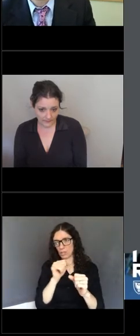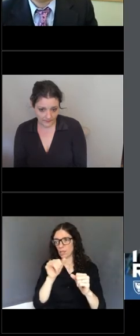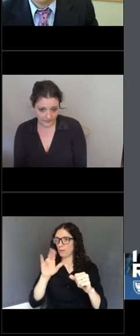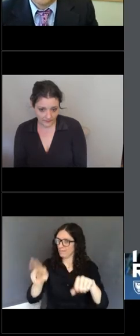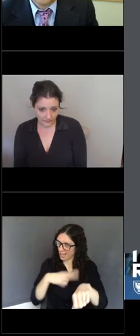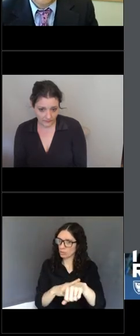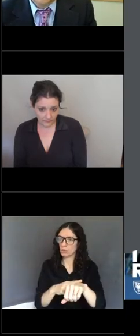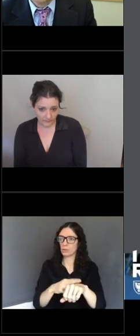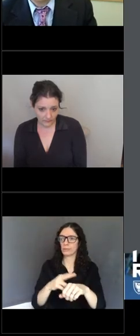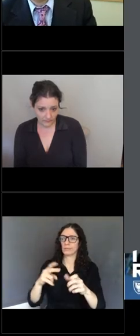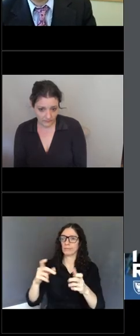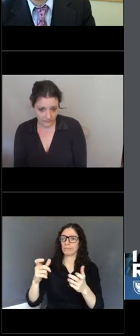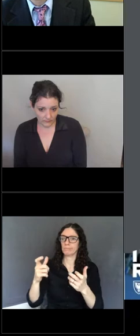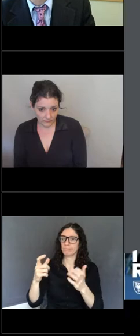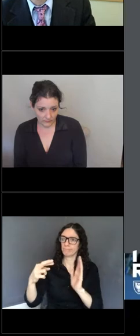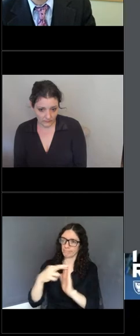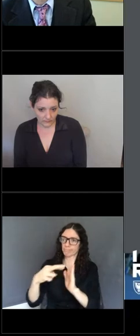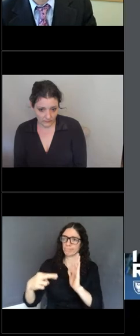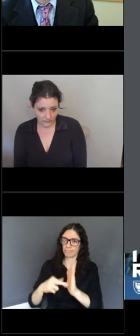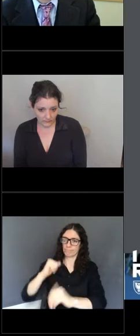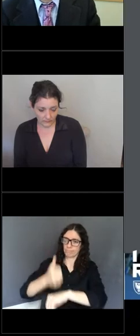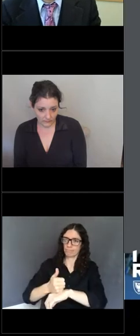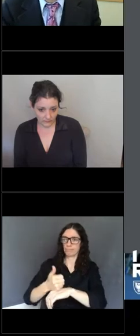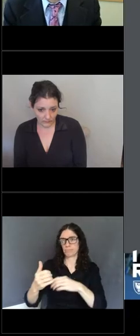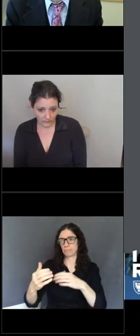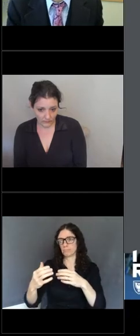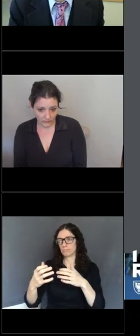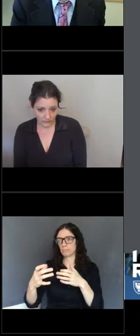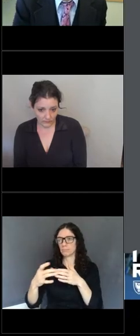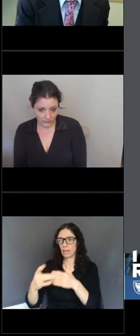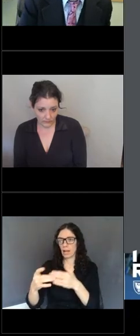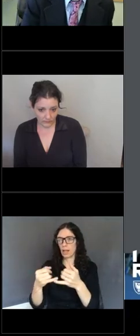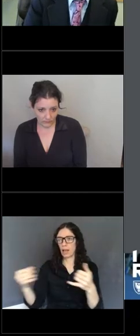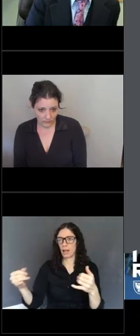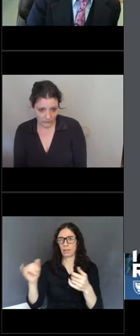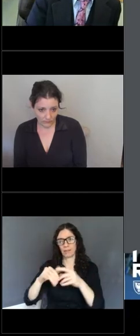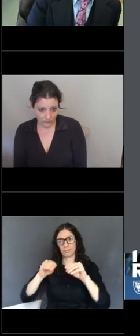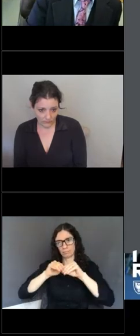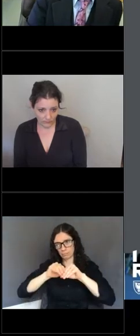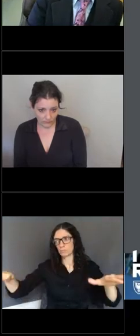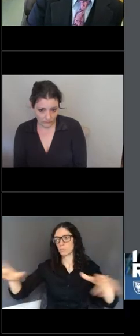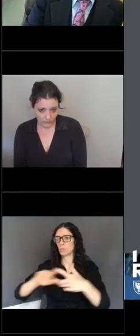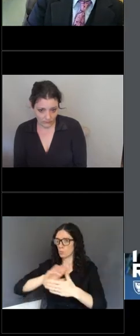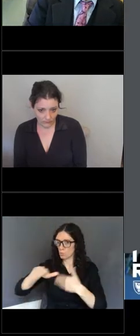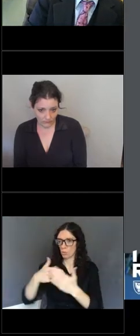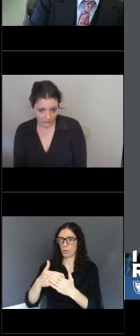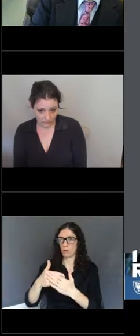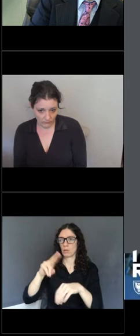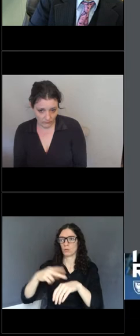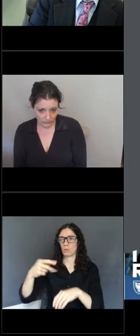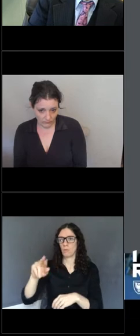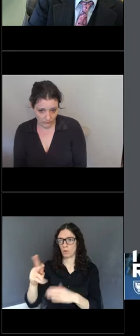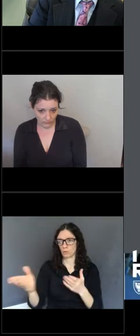mandated guideline that was put out to all the Park Service's areas. It had a lot of component of actions